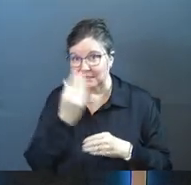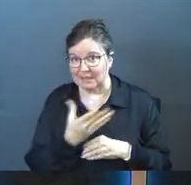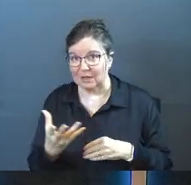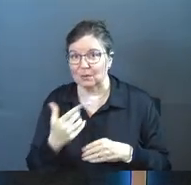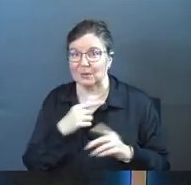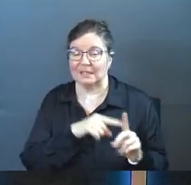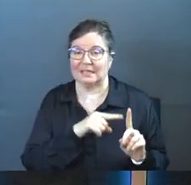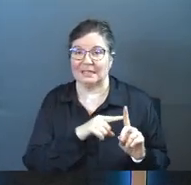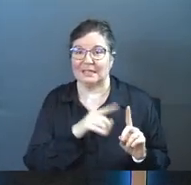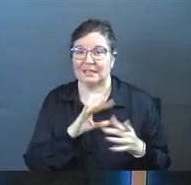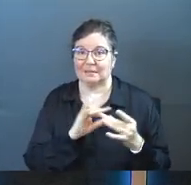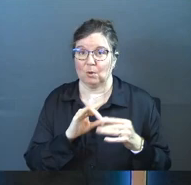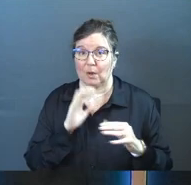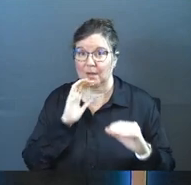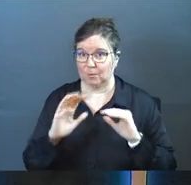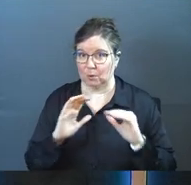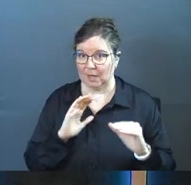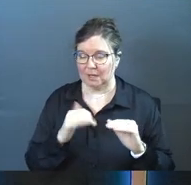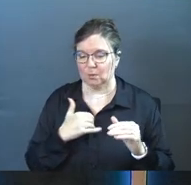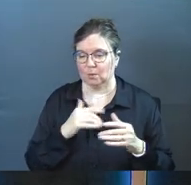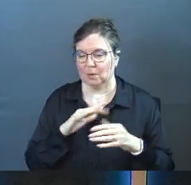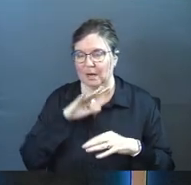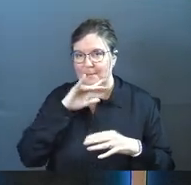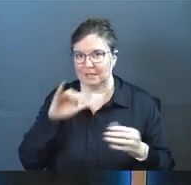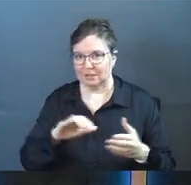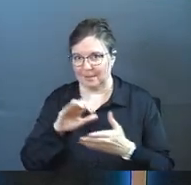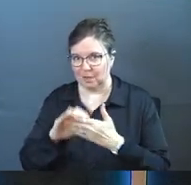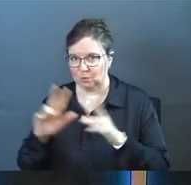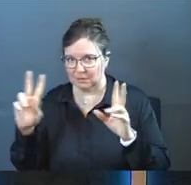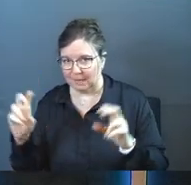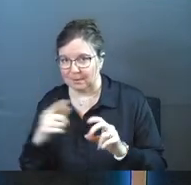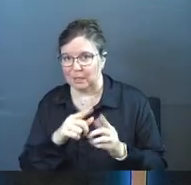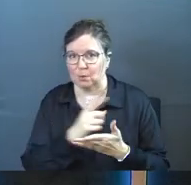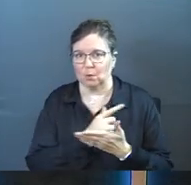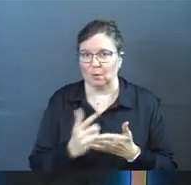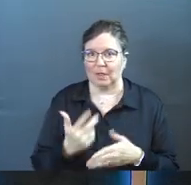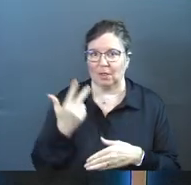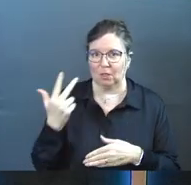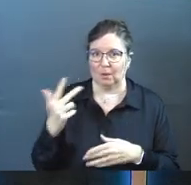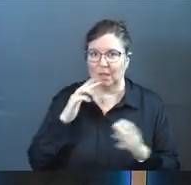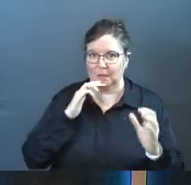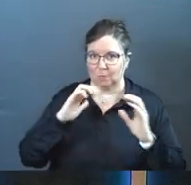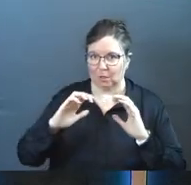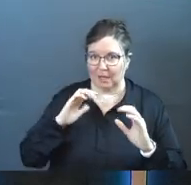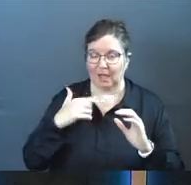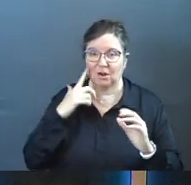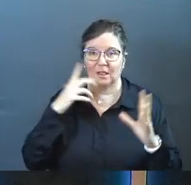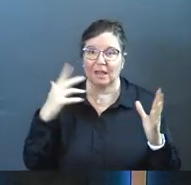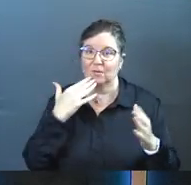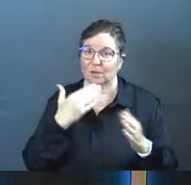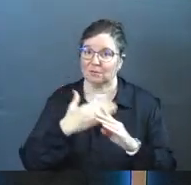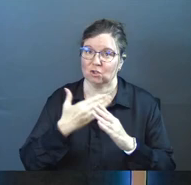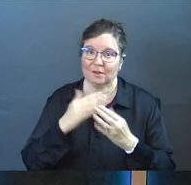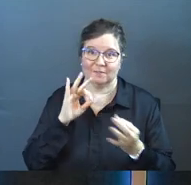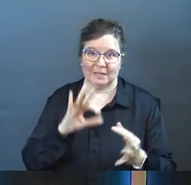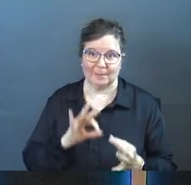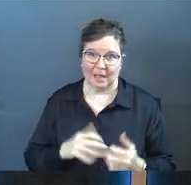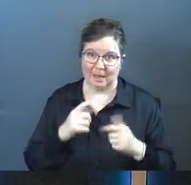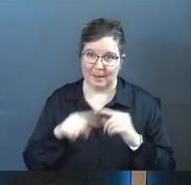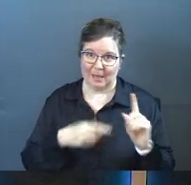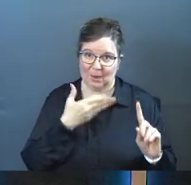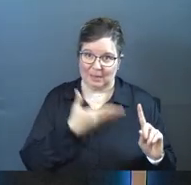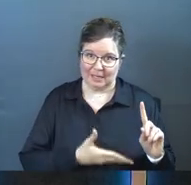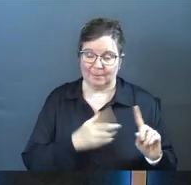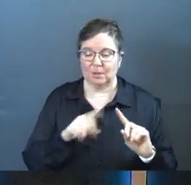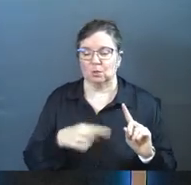you, he spoke on communication. We're a messy matrimony. He was week three on communication. I heard a lot of really good things about